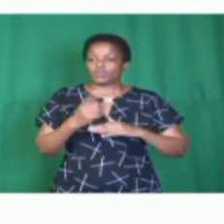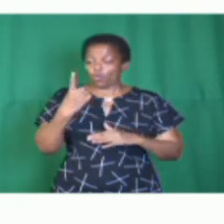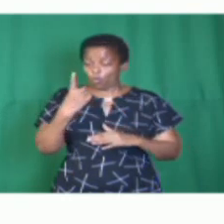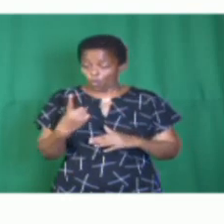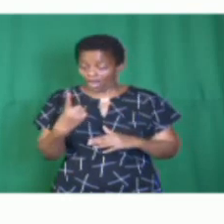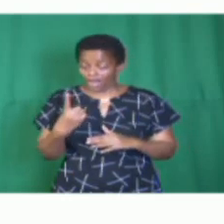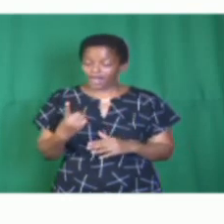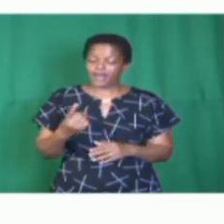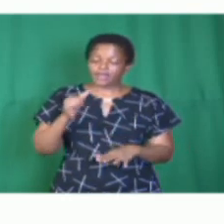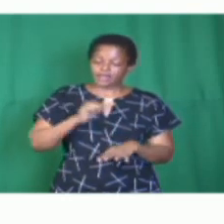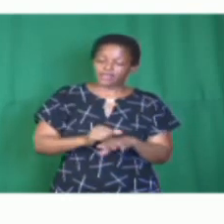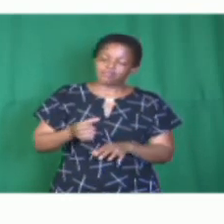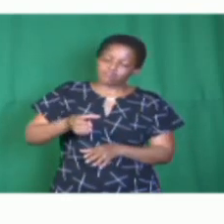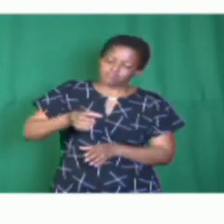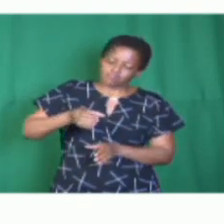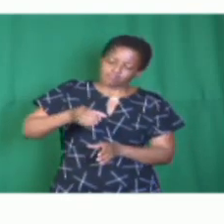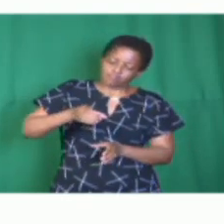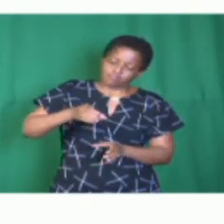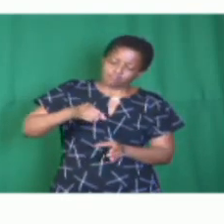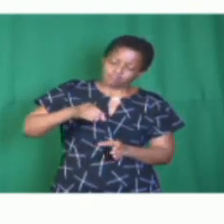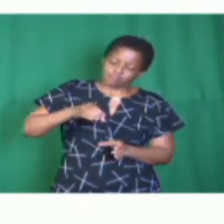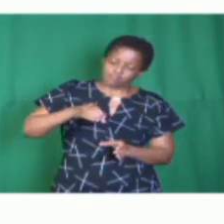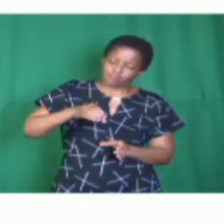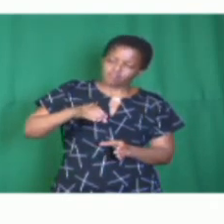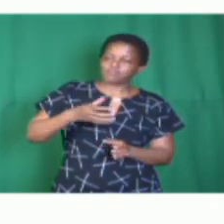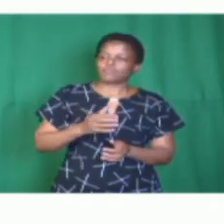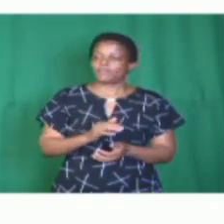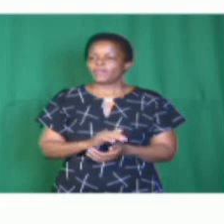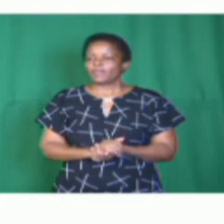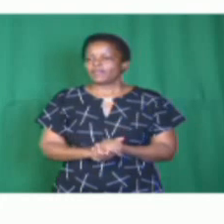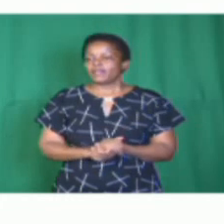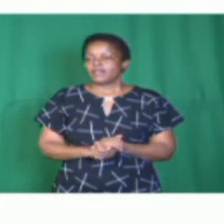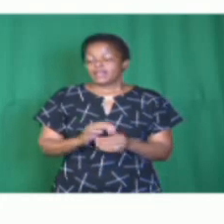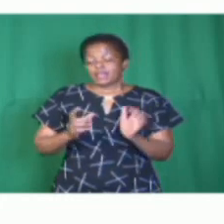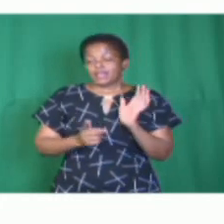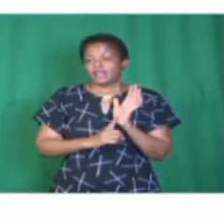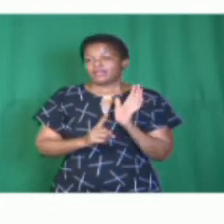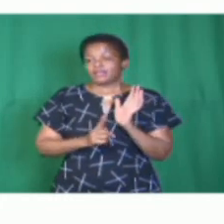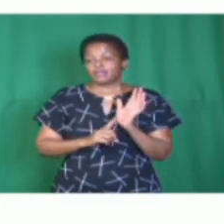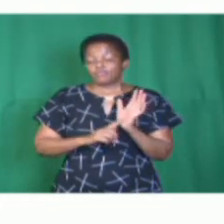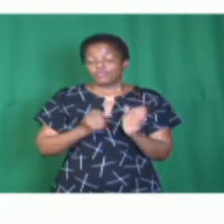be poured off. And then an example of a liquid and another